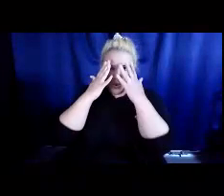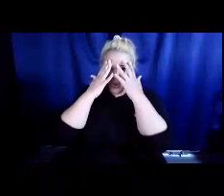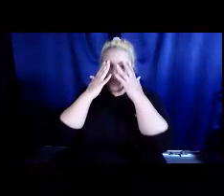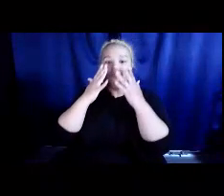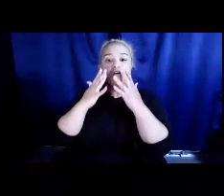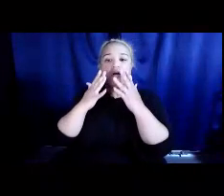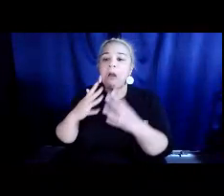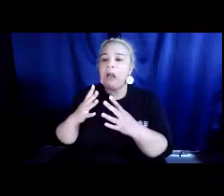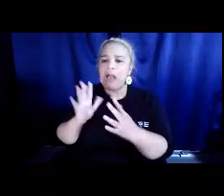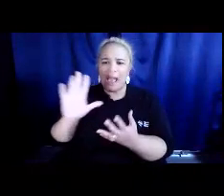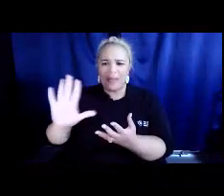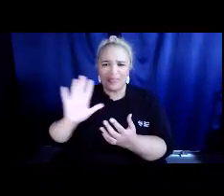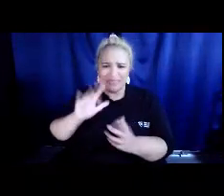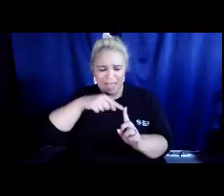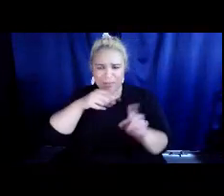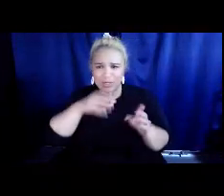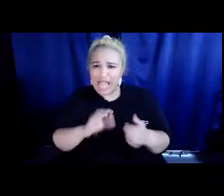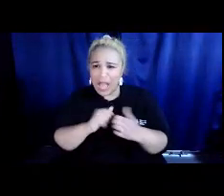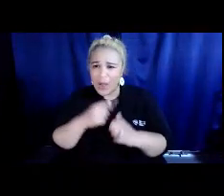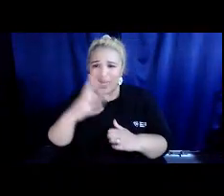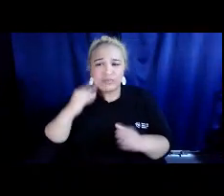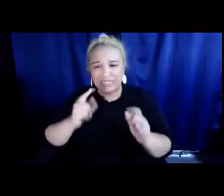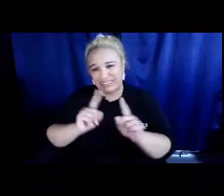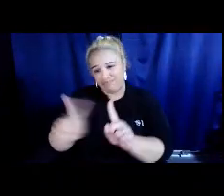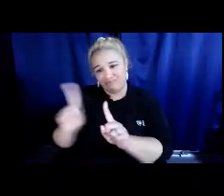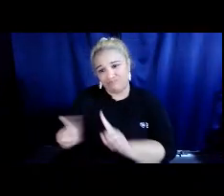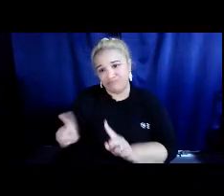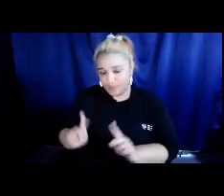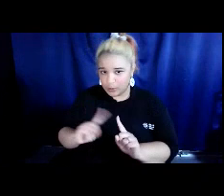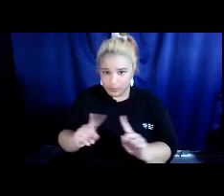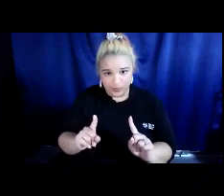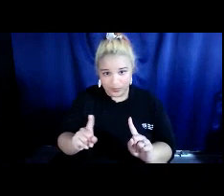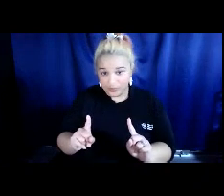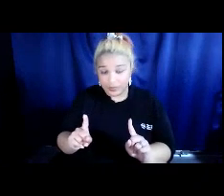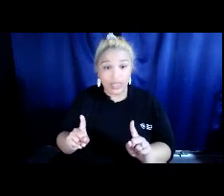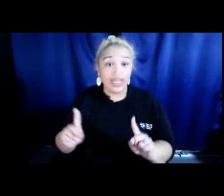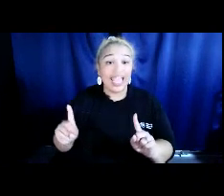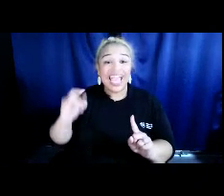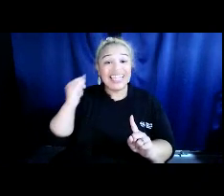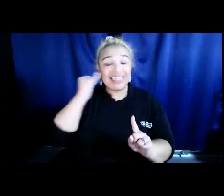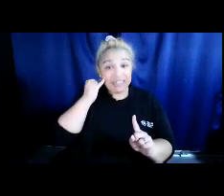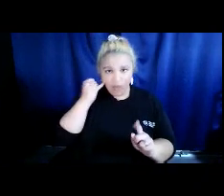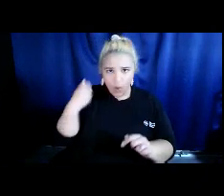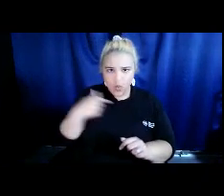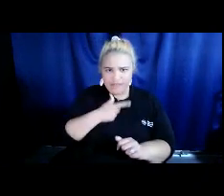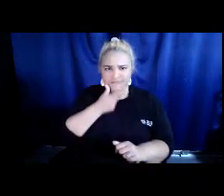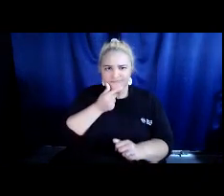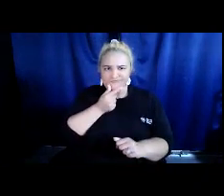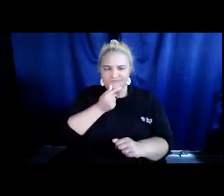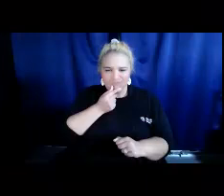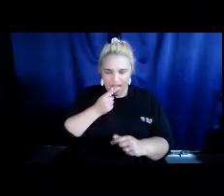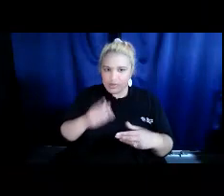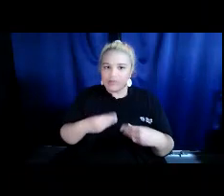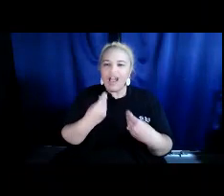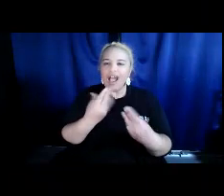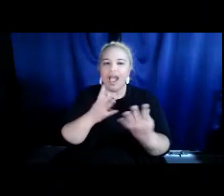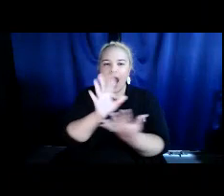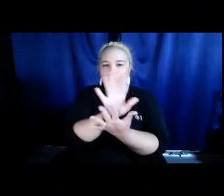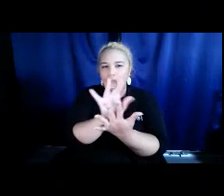input. Making things accessible and inclusive often benefits everyone. Think of services we all